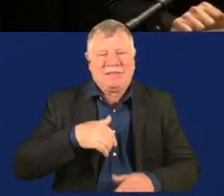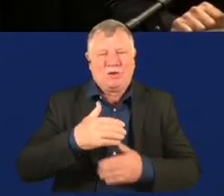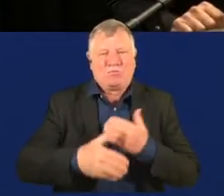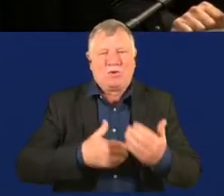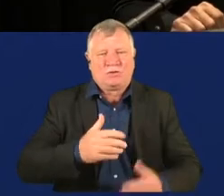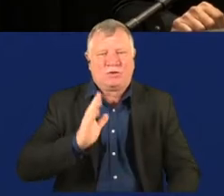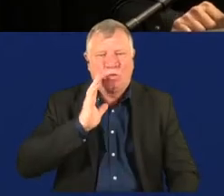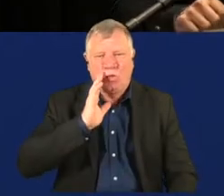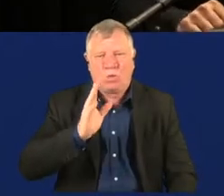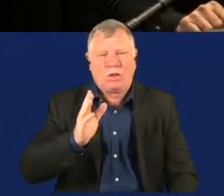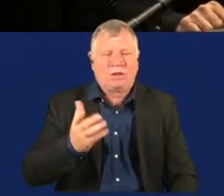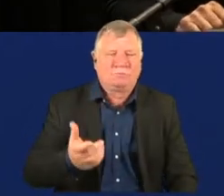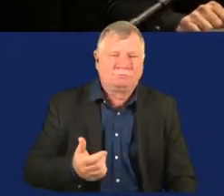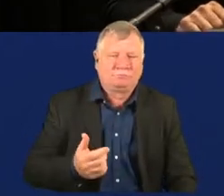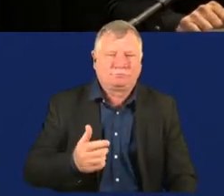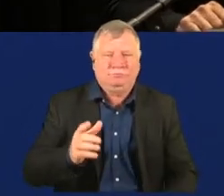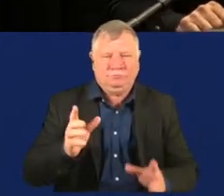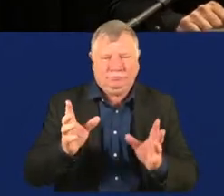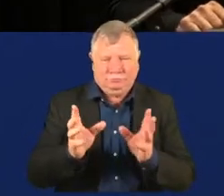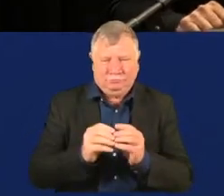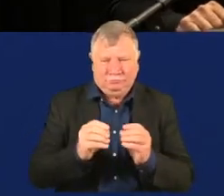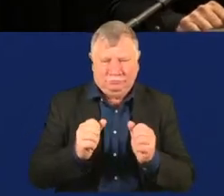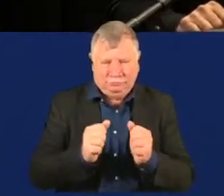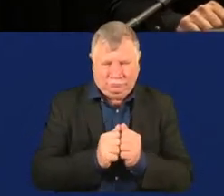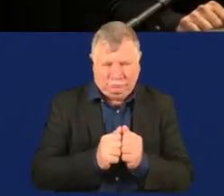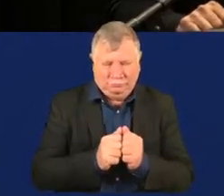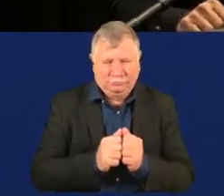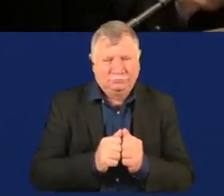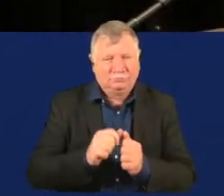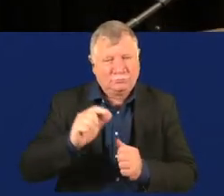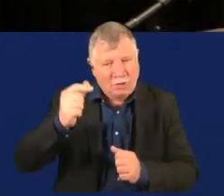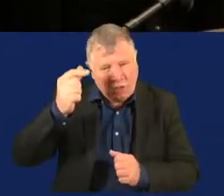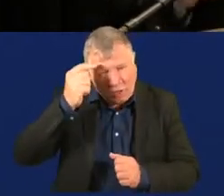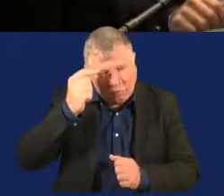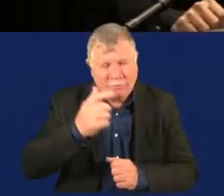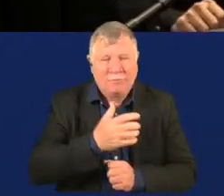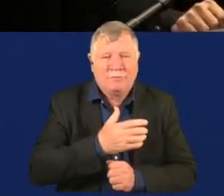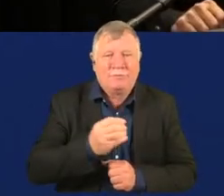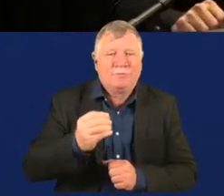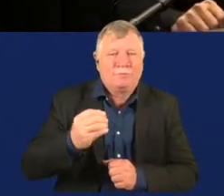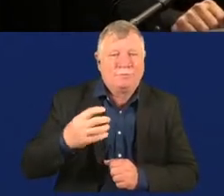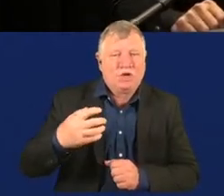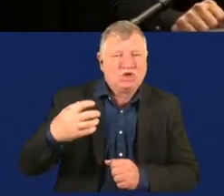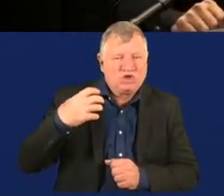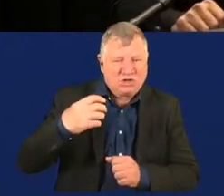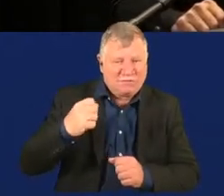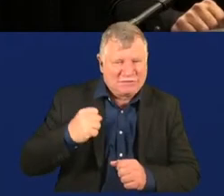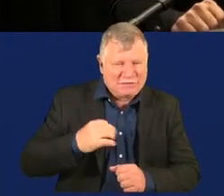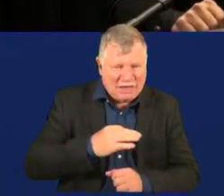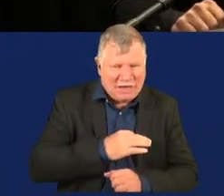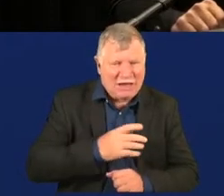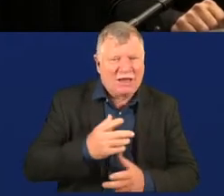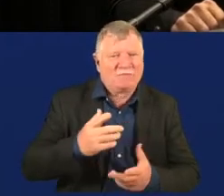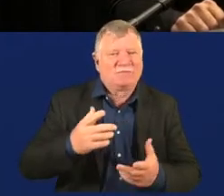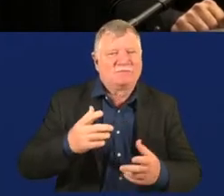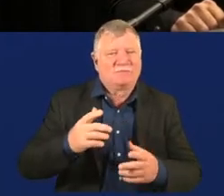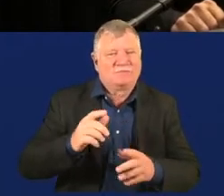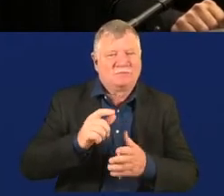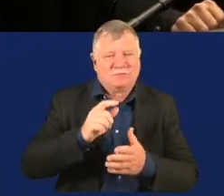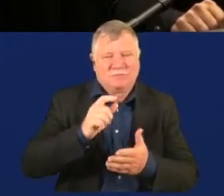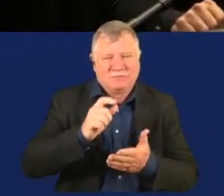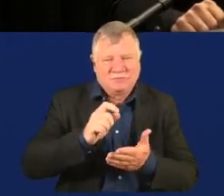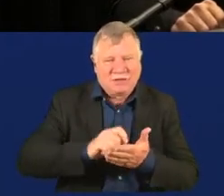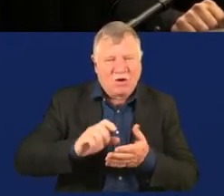process is we are going to be meeting with the government, with the chief of staff, and with the Secretary of Health and the